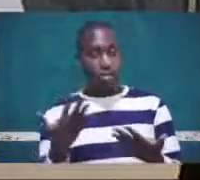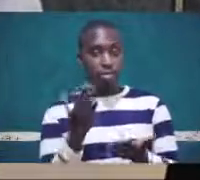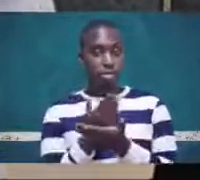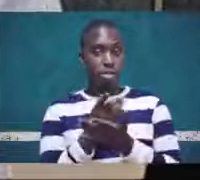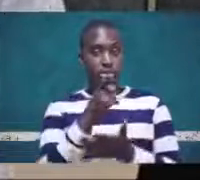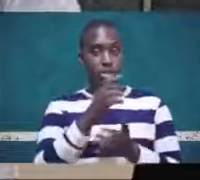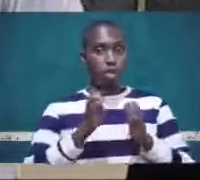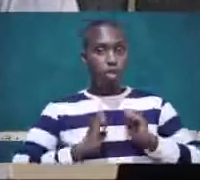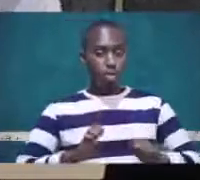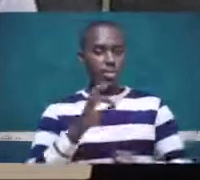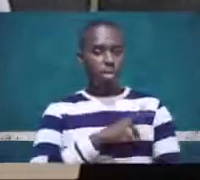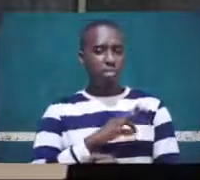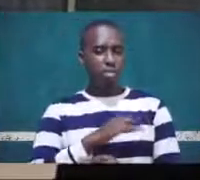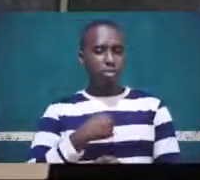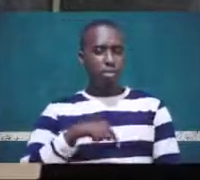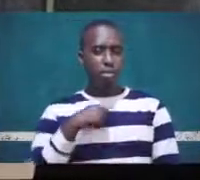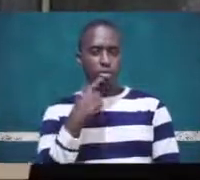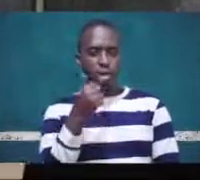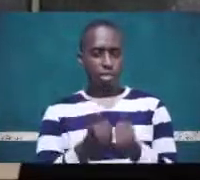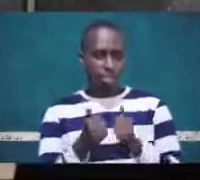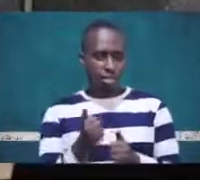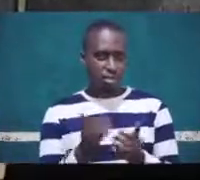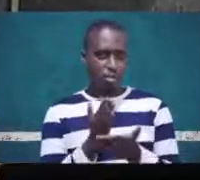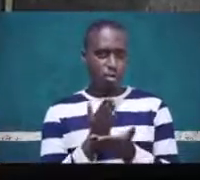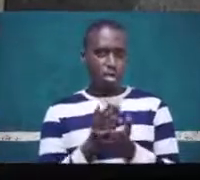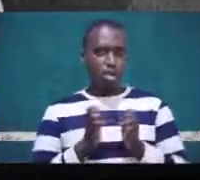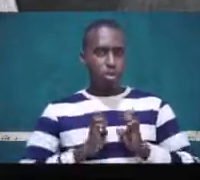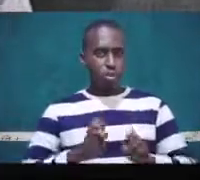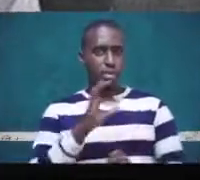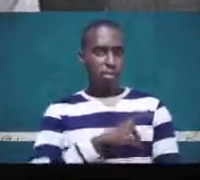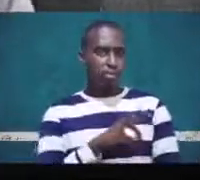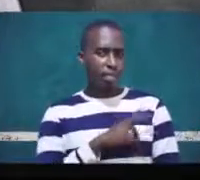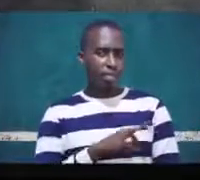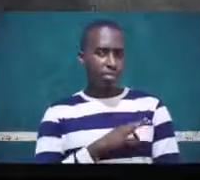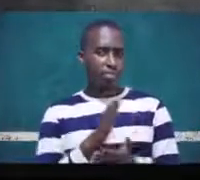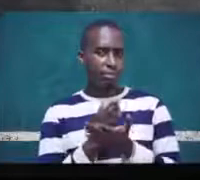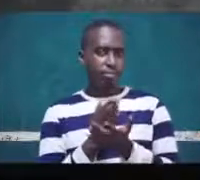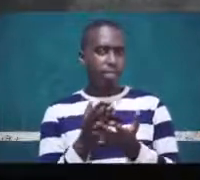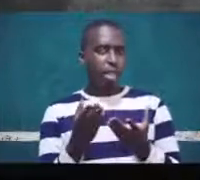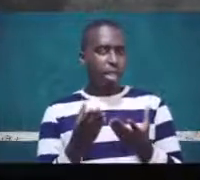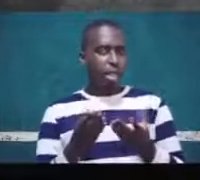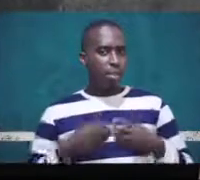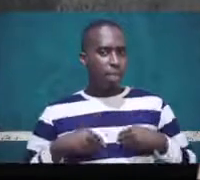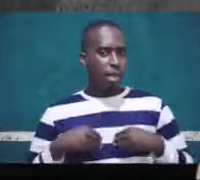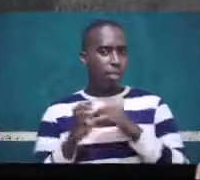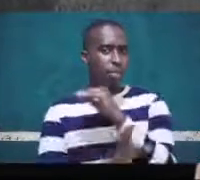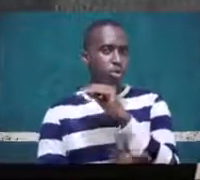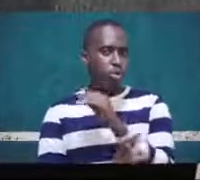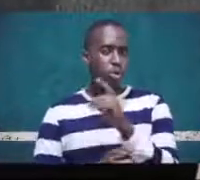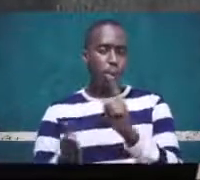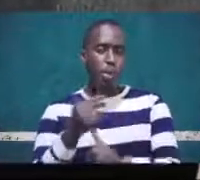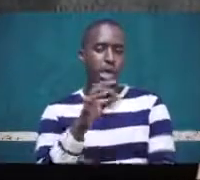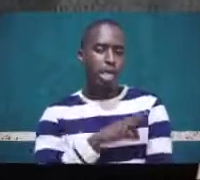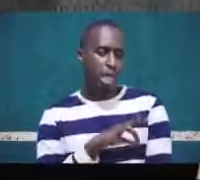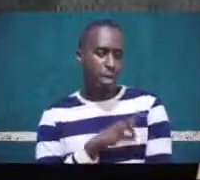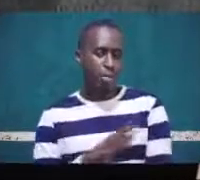economic benefits are we talking about? One of the economic benefits, it enables a country to generate